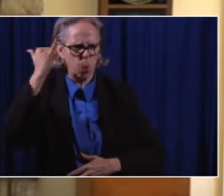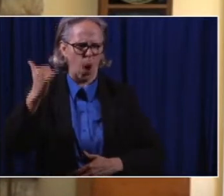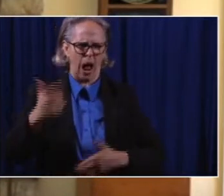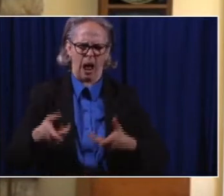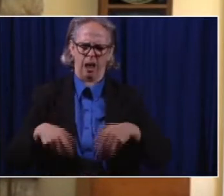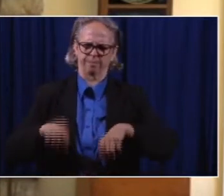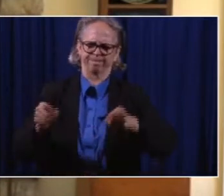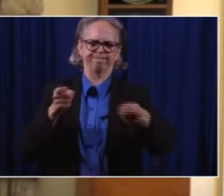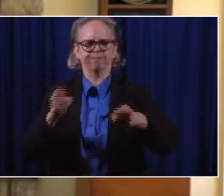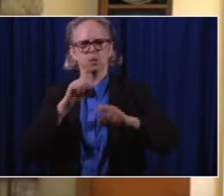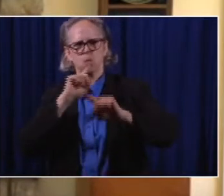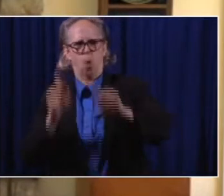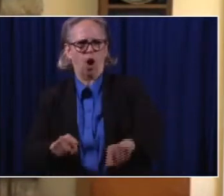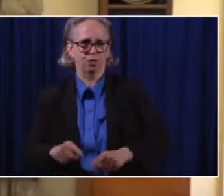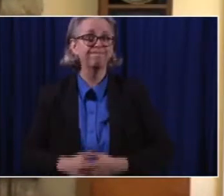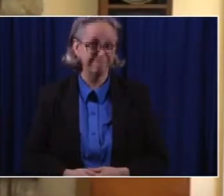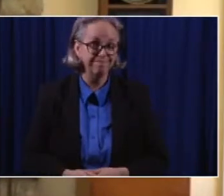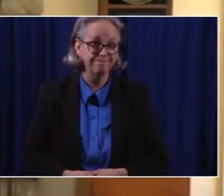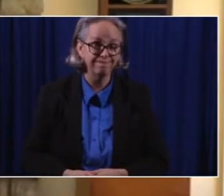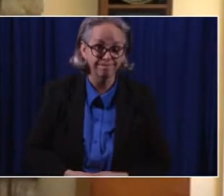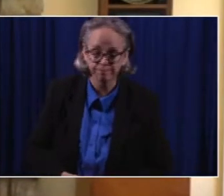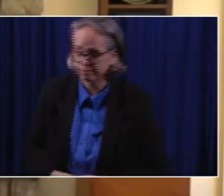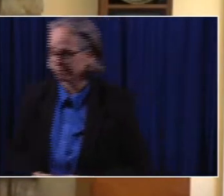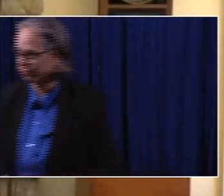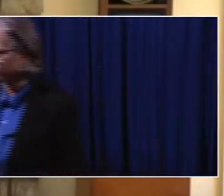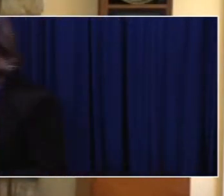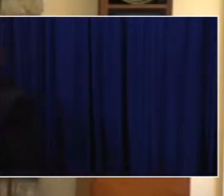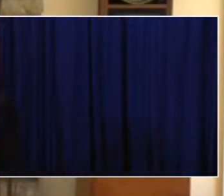Next question is from Alex Ebert at Bloomberg.